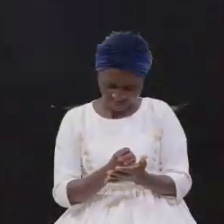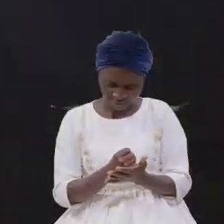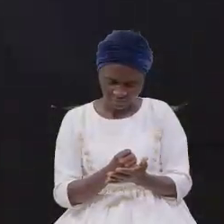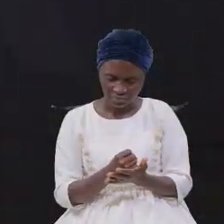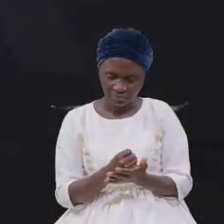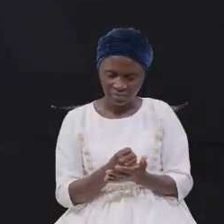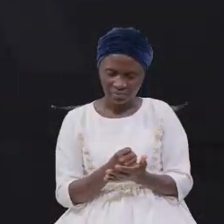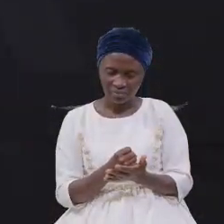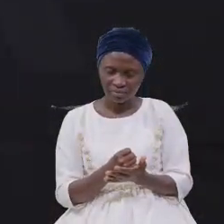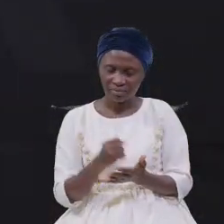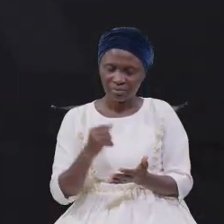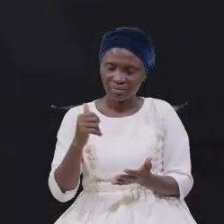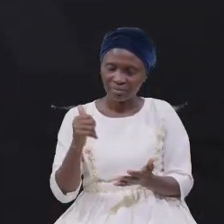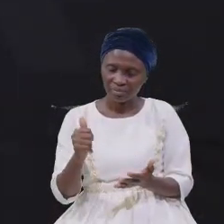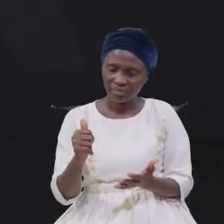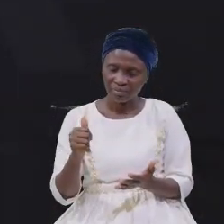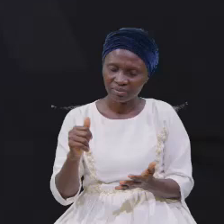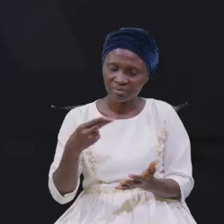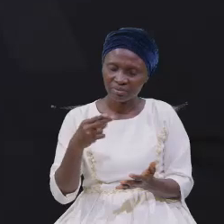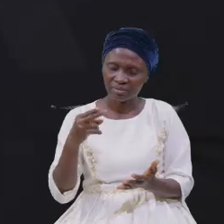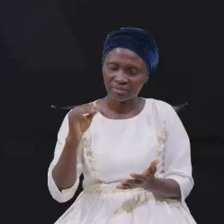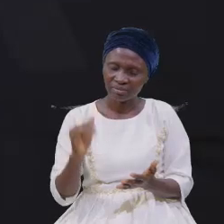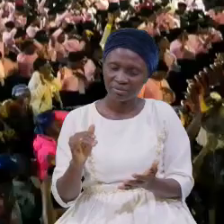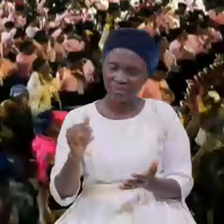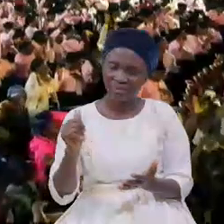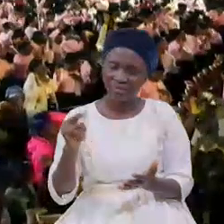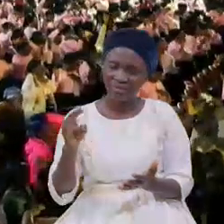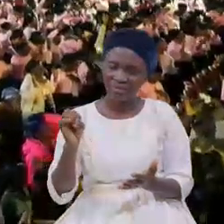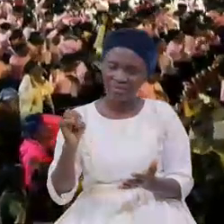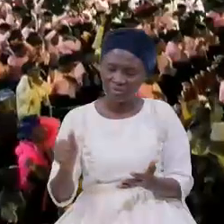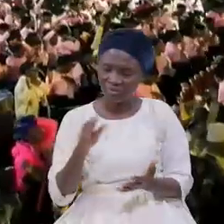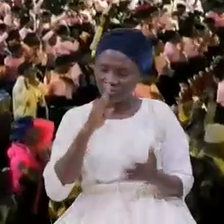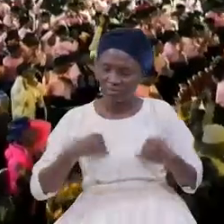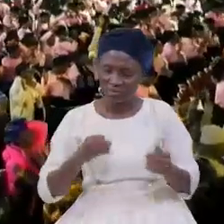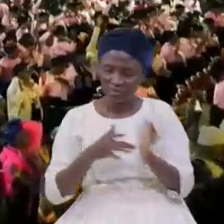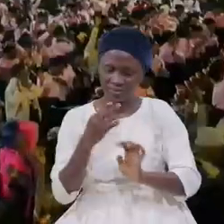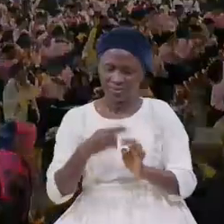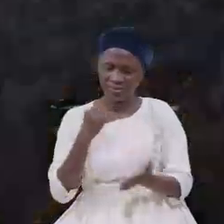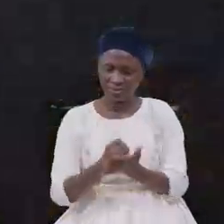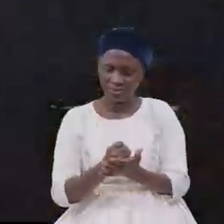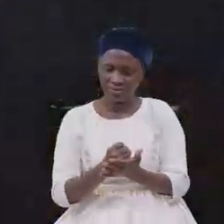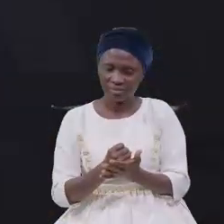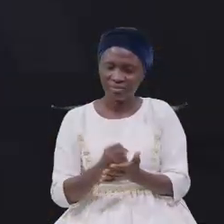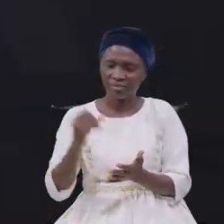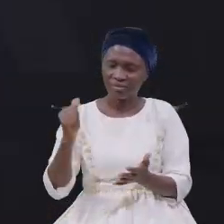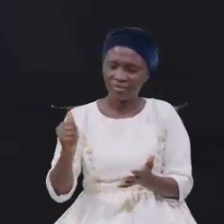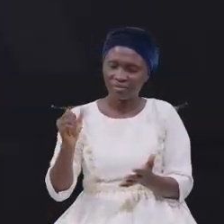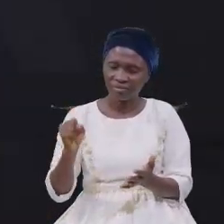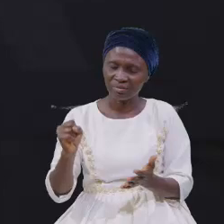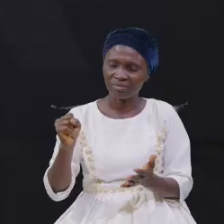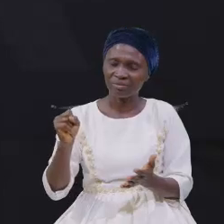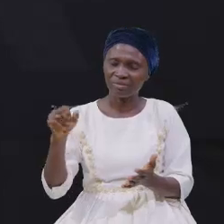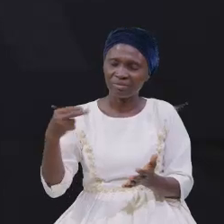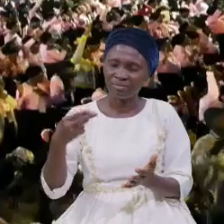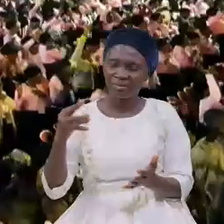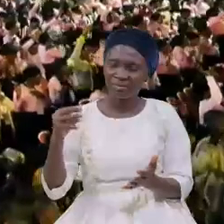Anemia, be healed in Jesus' name. Asthma, be healed in